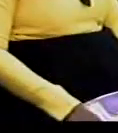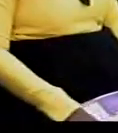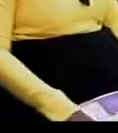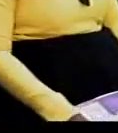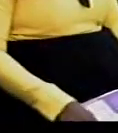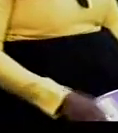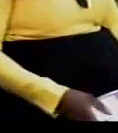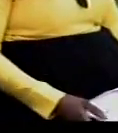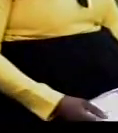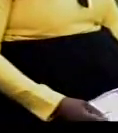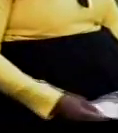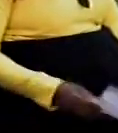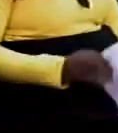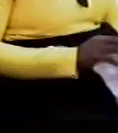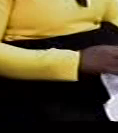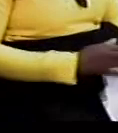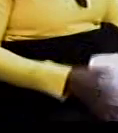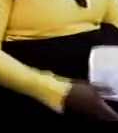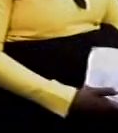Say, my own night.